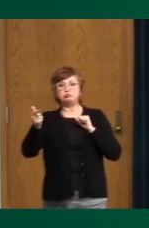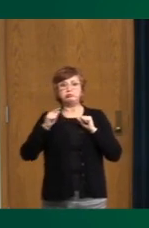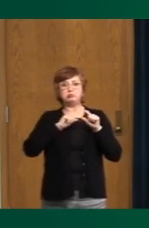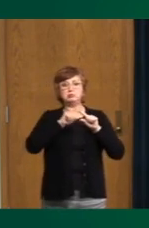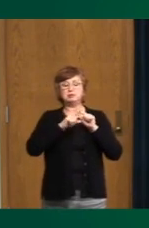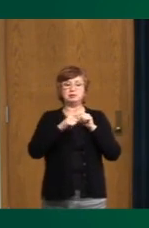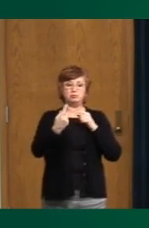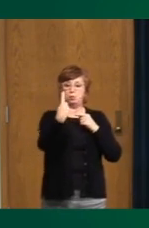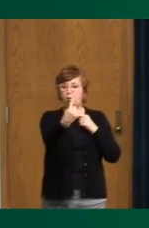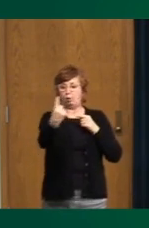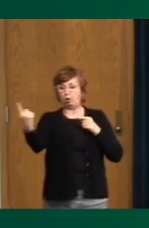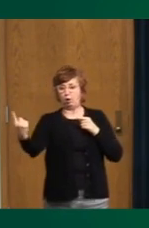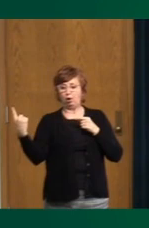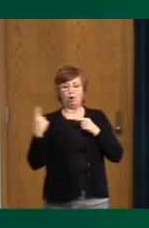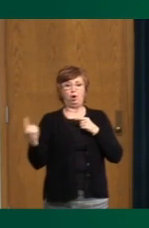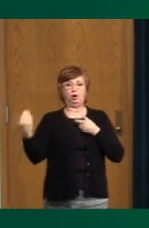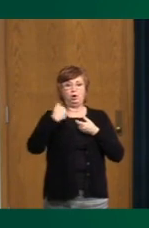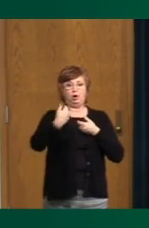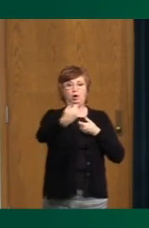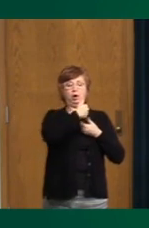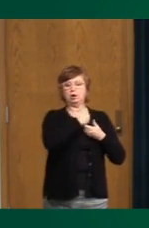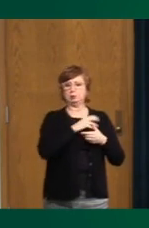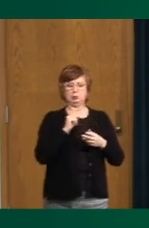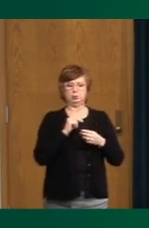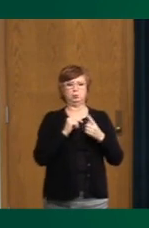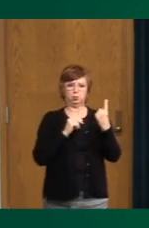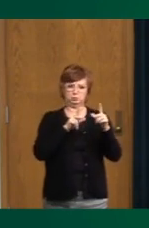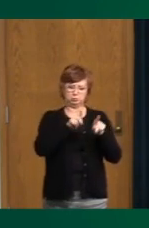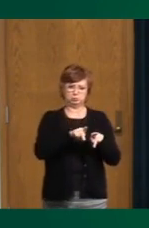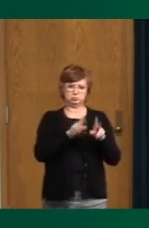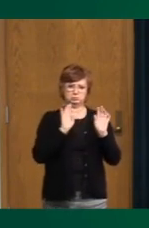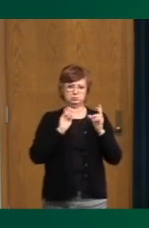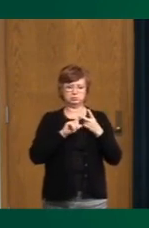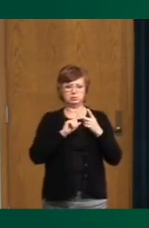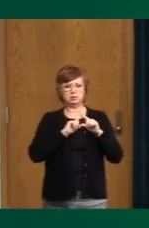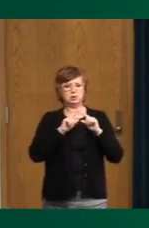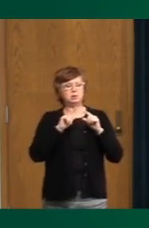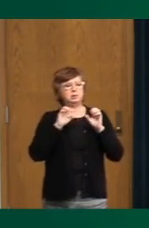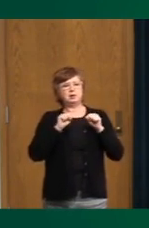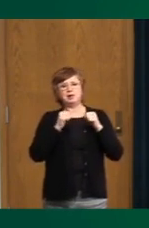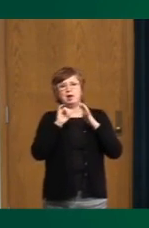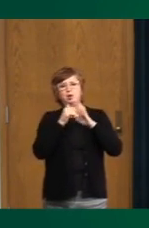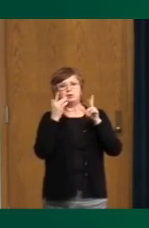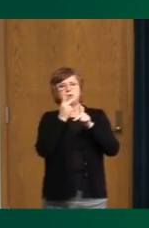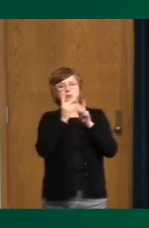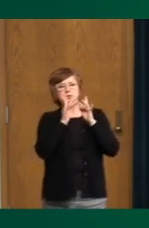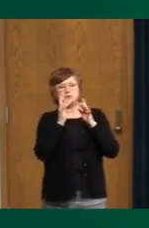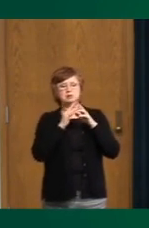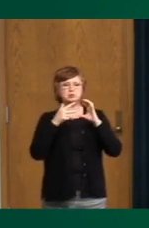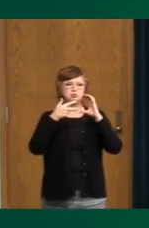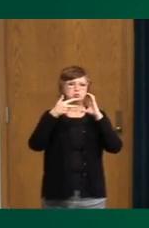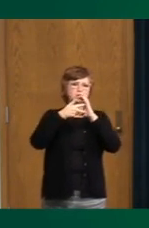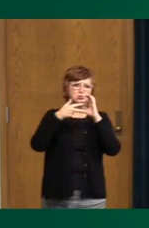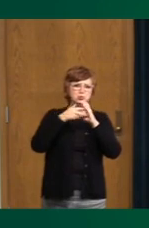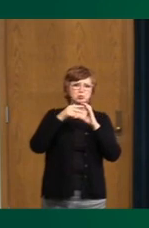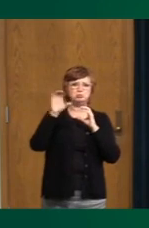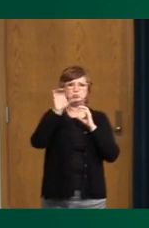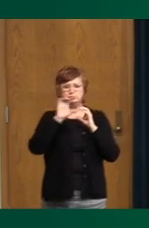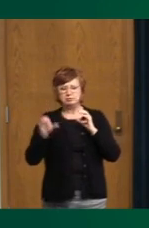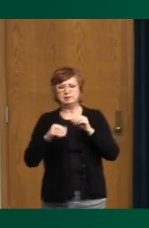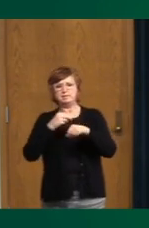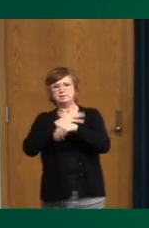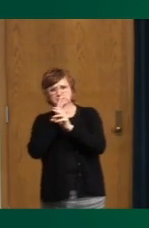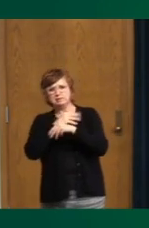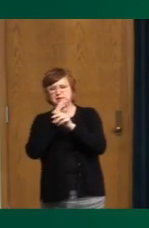family and friends remotely, if at all possible, using things such as Zoom and FaceTime and all of the other technology that